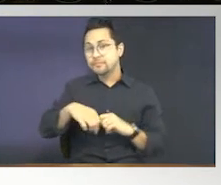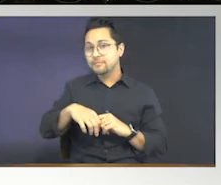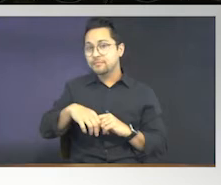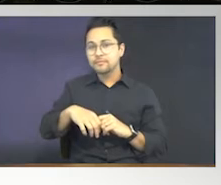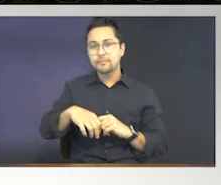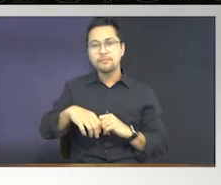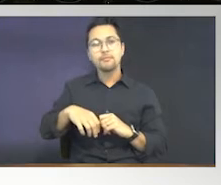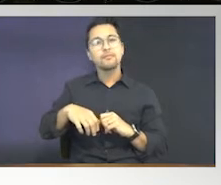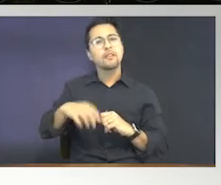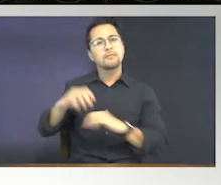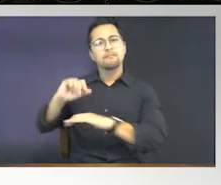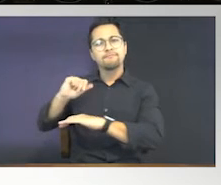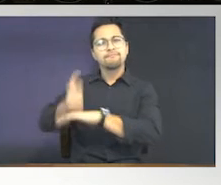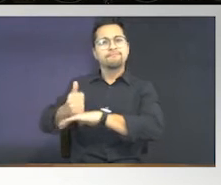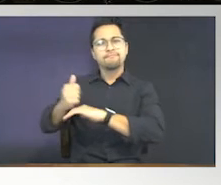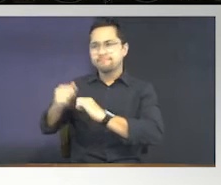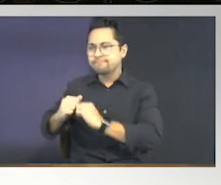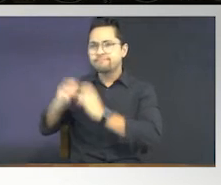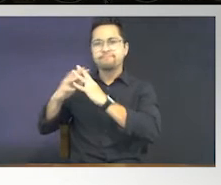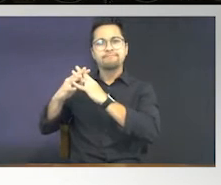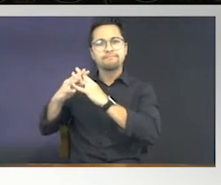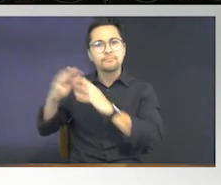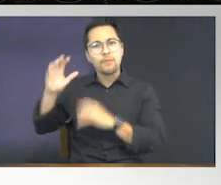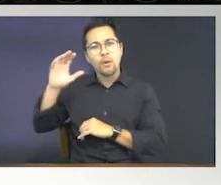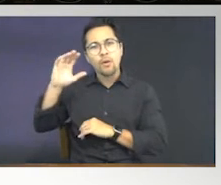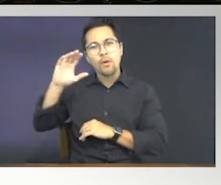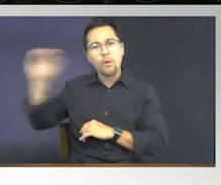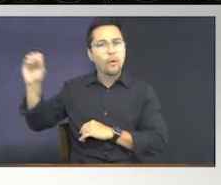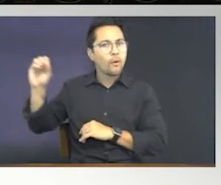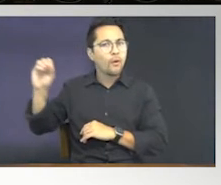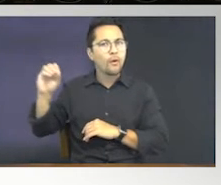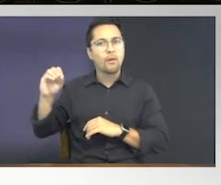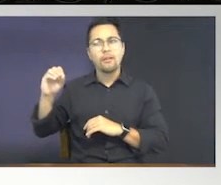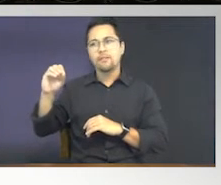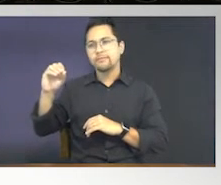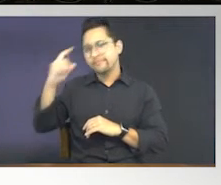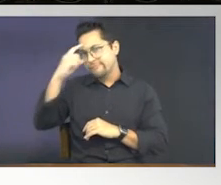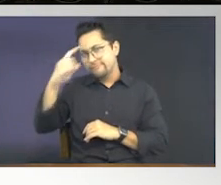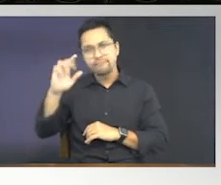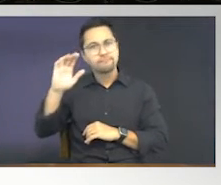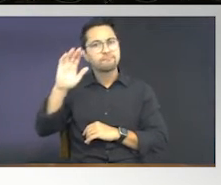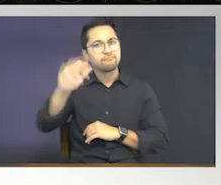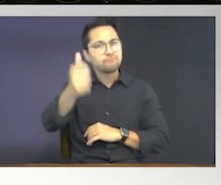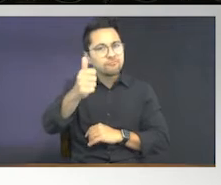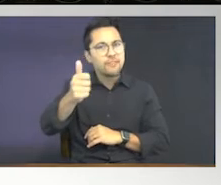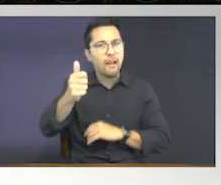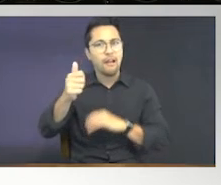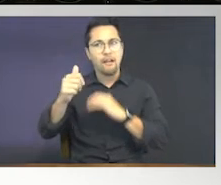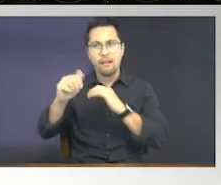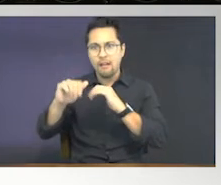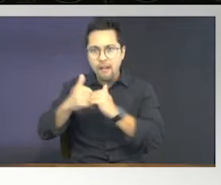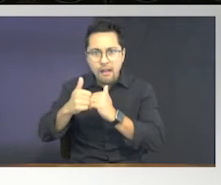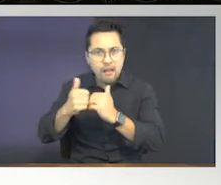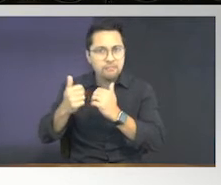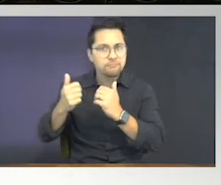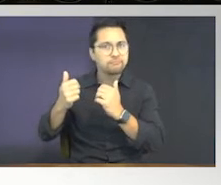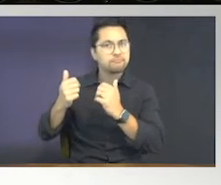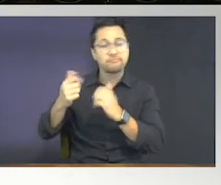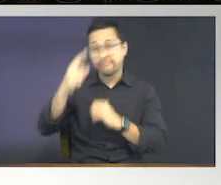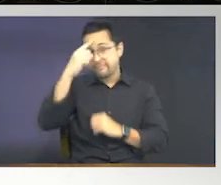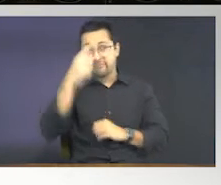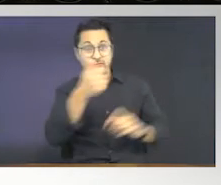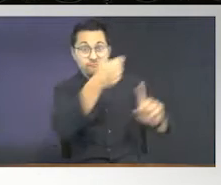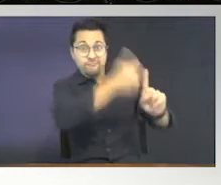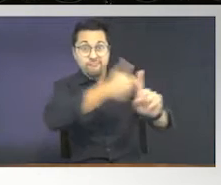to start an organization process for yourself. And for each person in this room, that's going to look a little bit